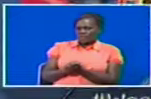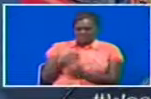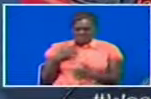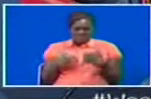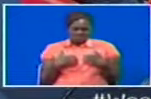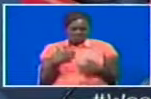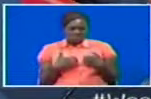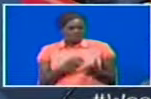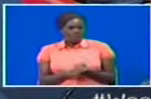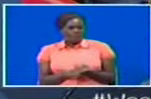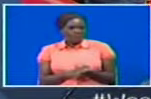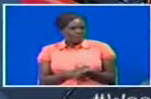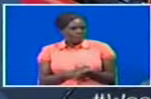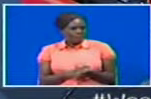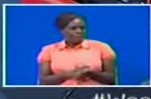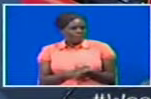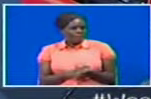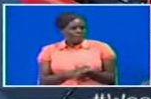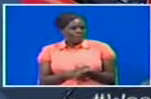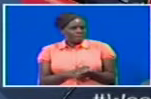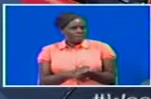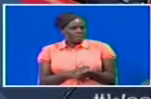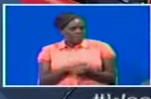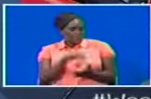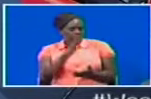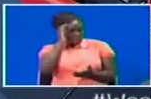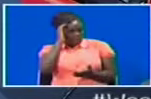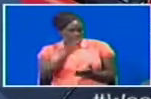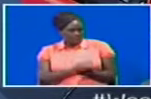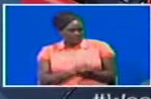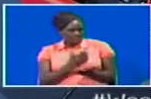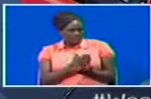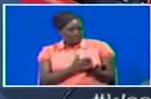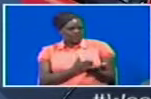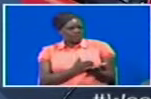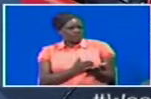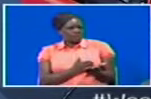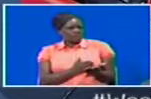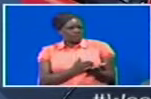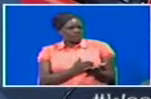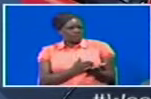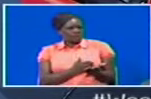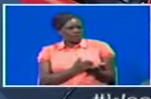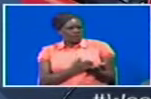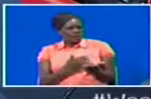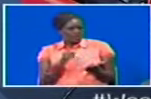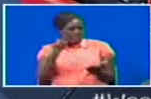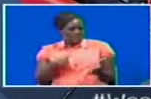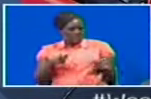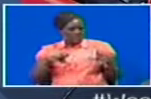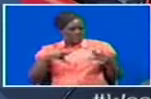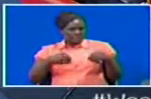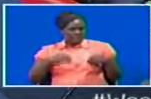you. Mm-hmm. You believed, because there are some, I mean, we have to accept that there are